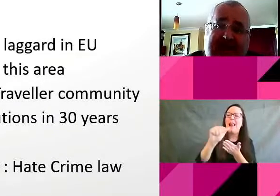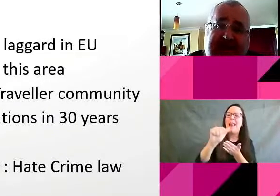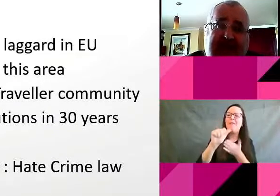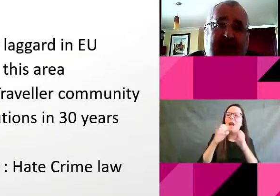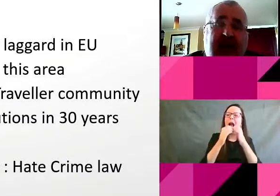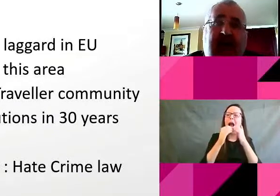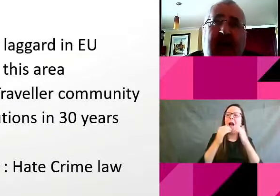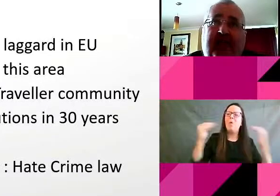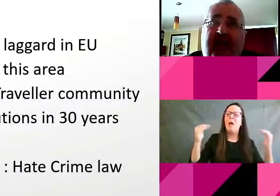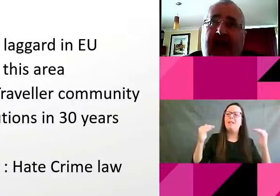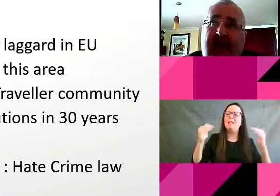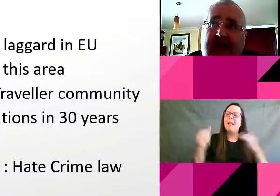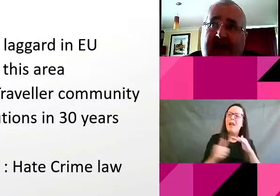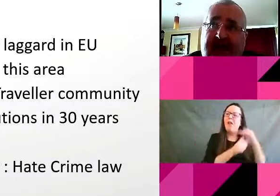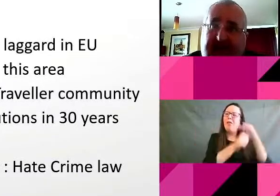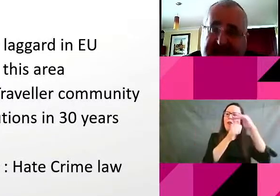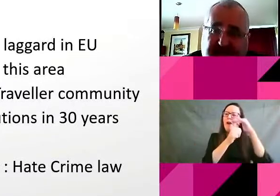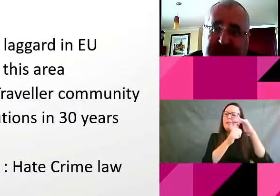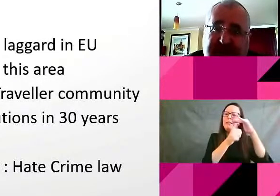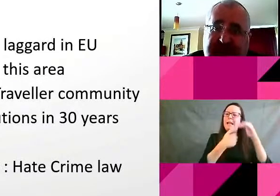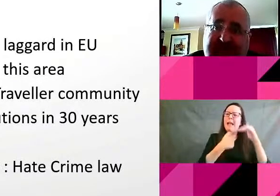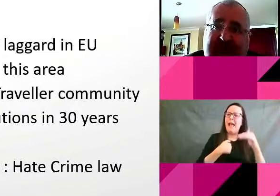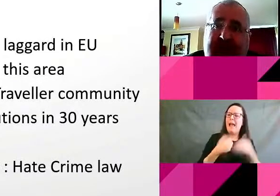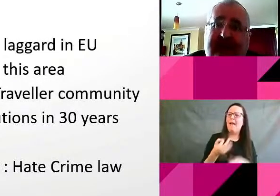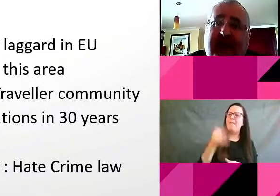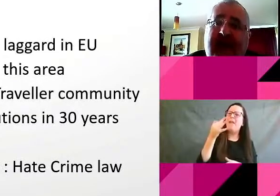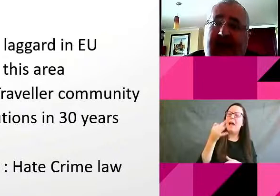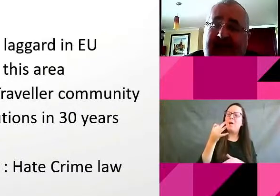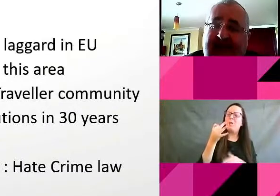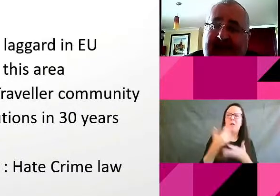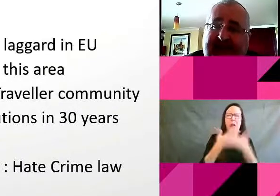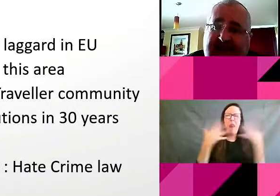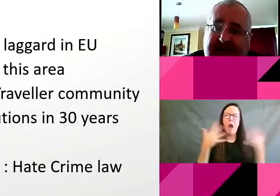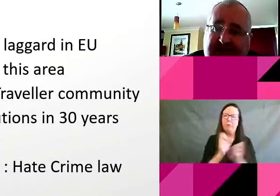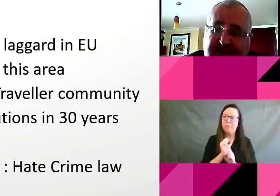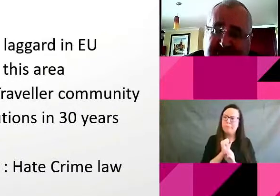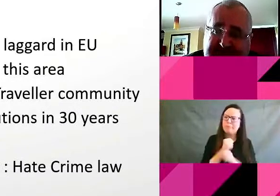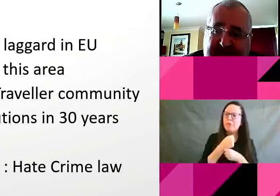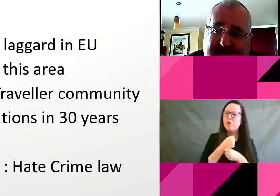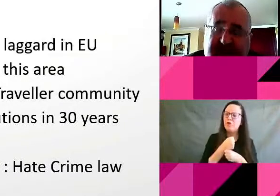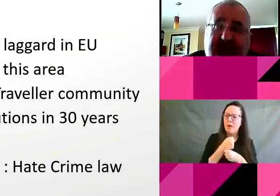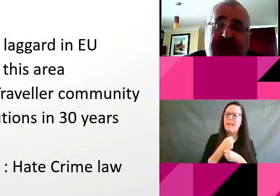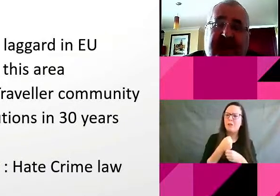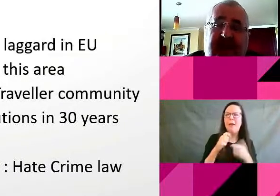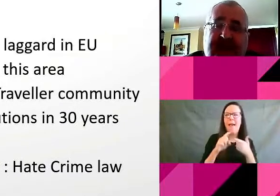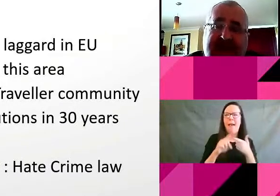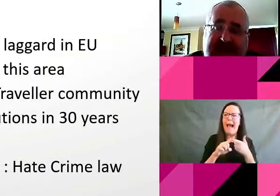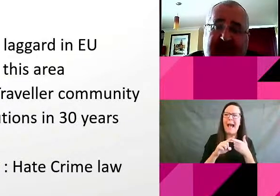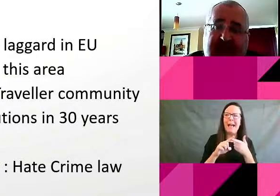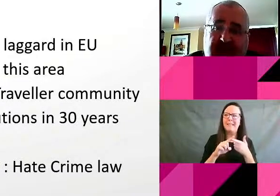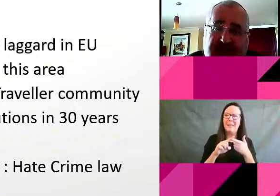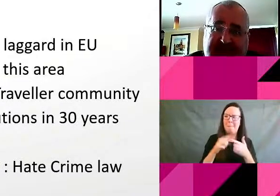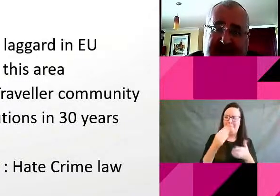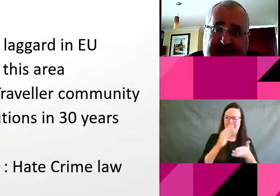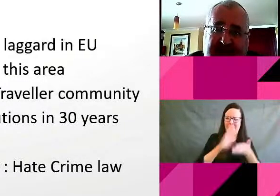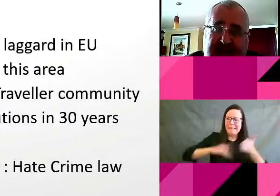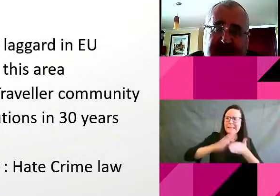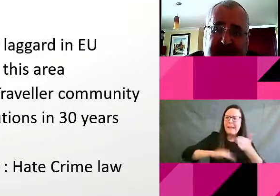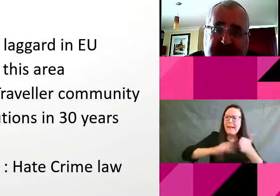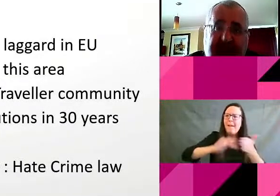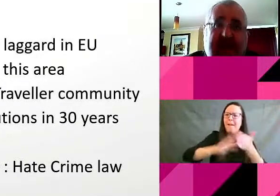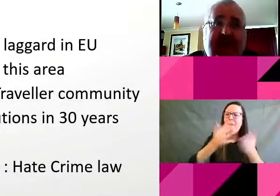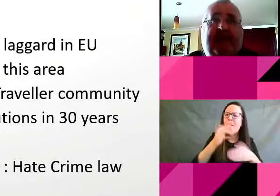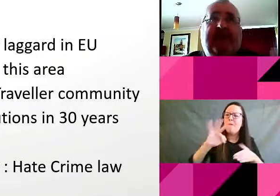strong sense of a frustrations gap and an expectations gap from stakeholders that